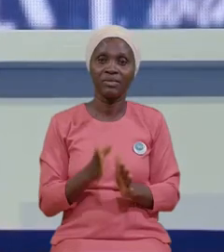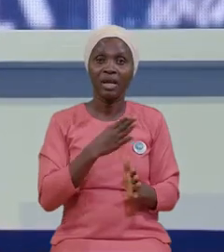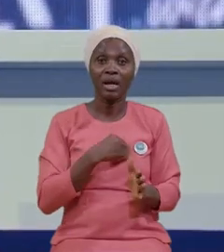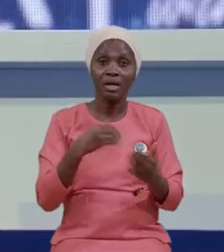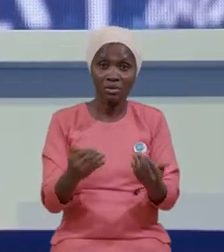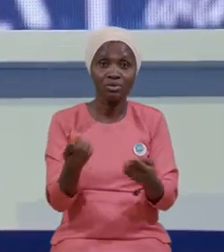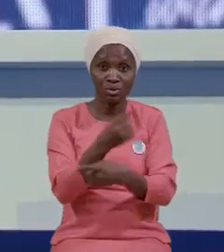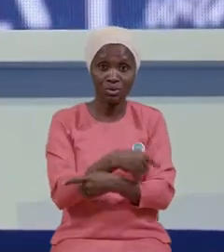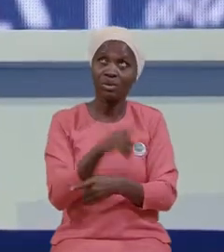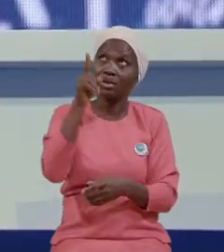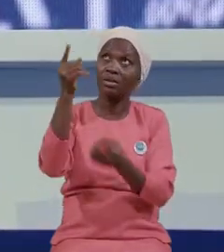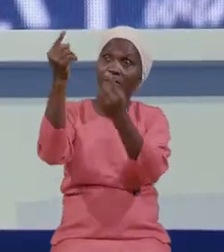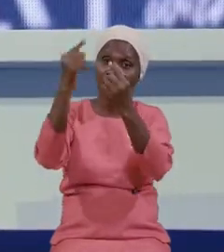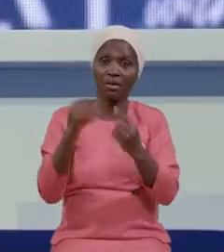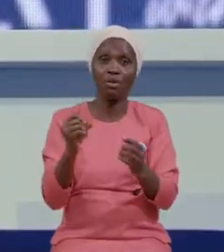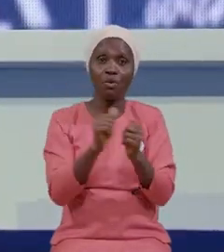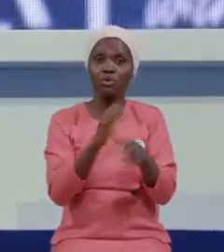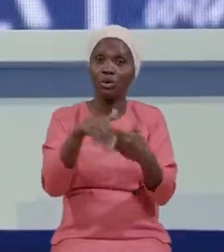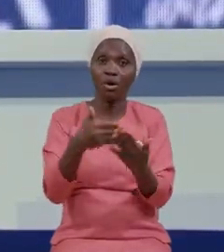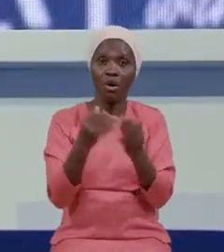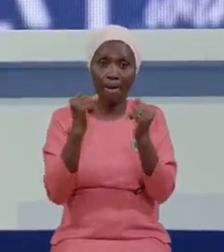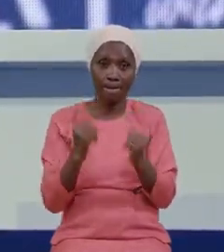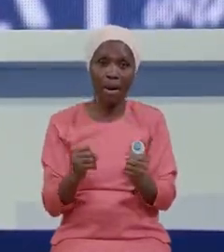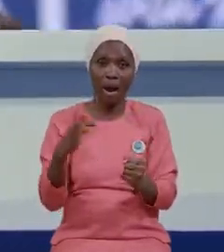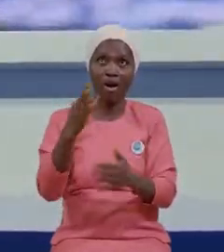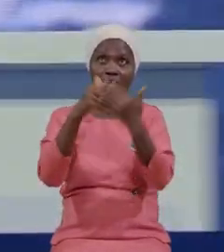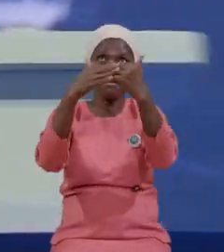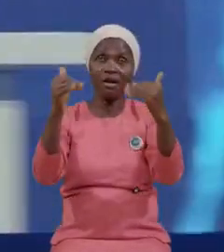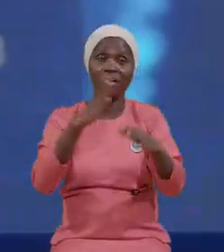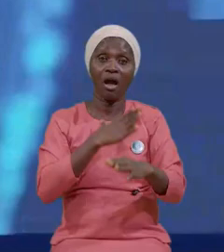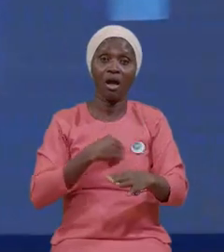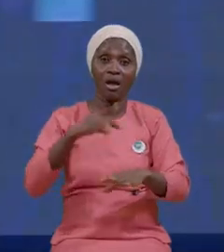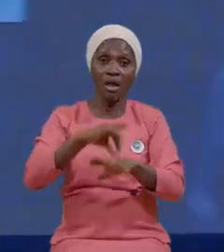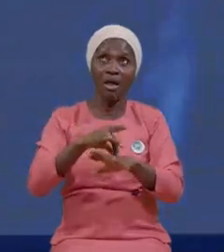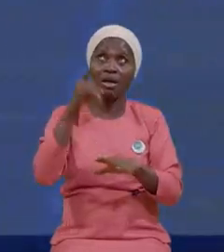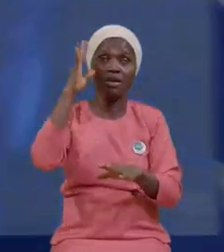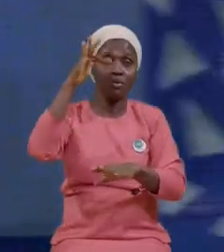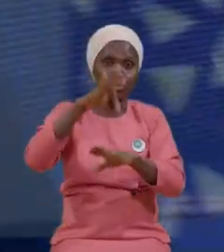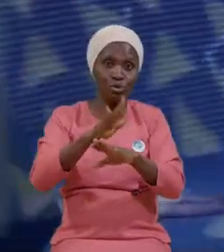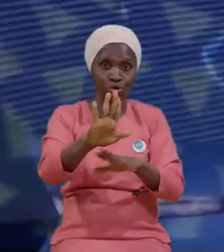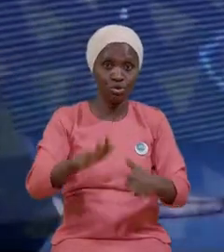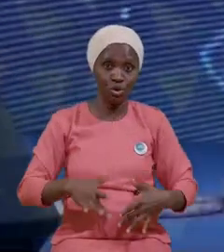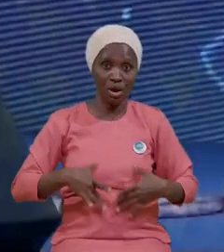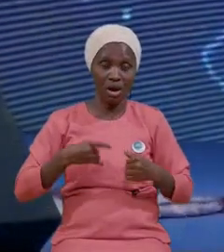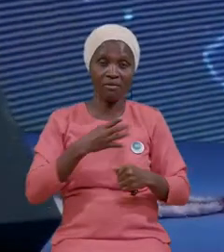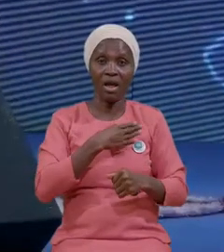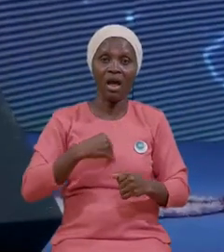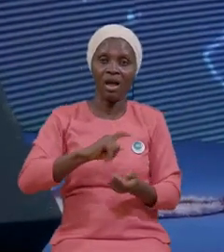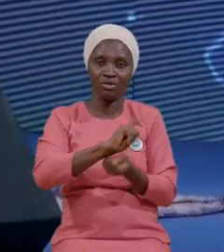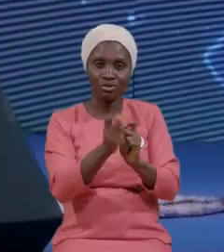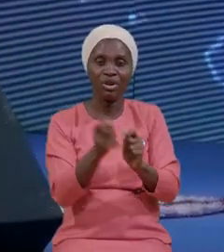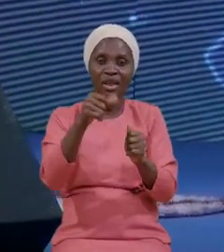he comes with all the power of heaven and earth. He's going to touch your life. He's going to turn everything